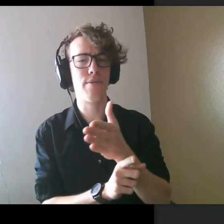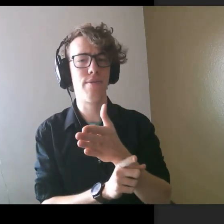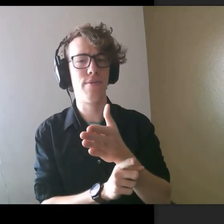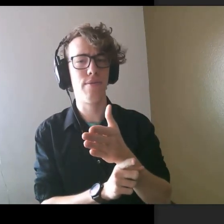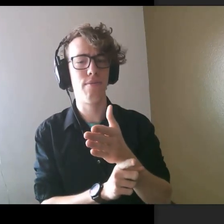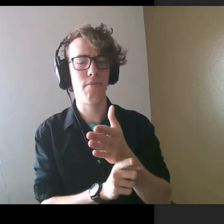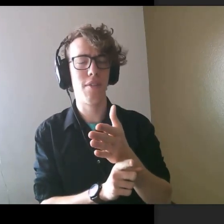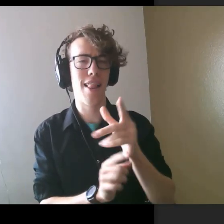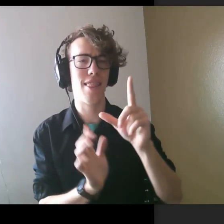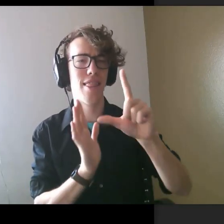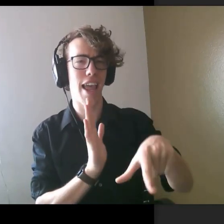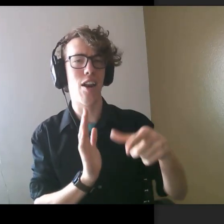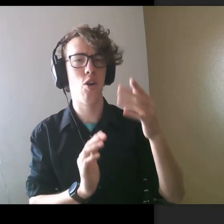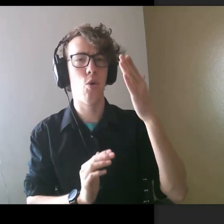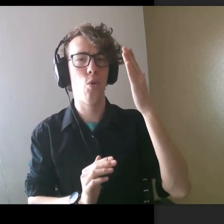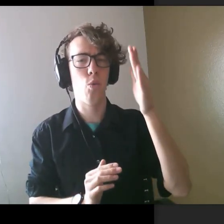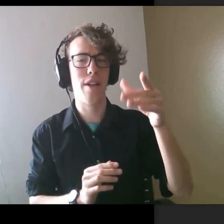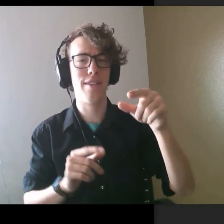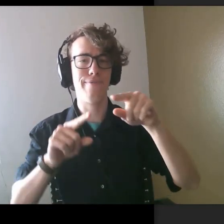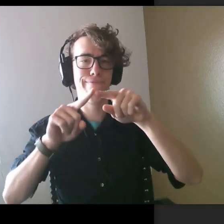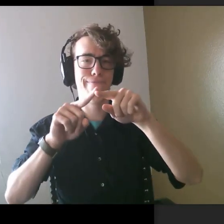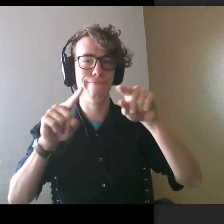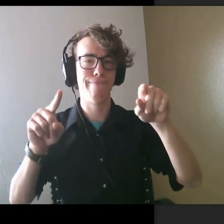here in a minute, so it won't matter too much.